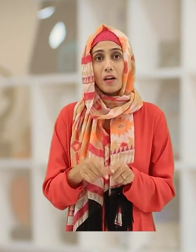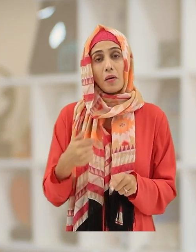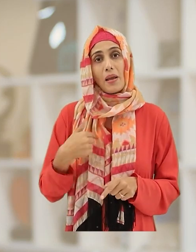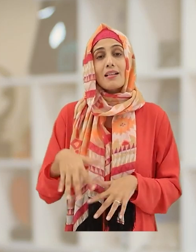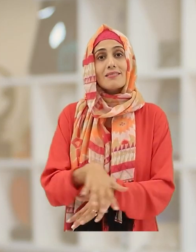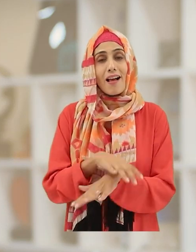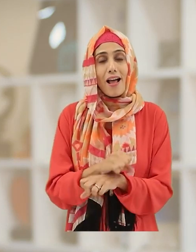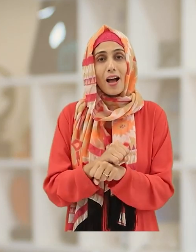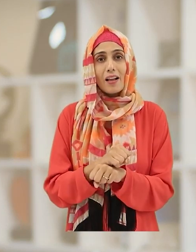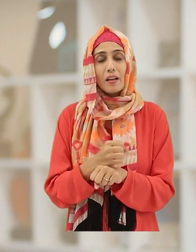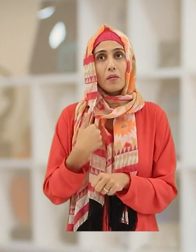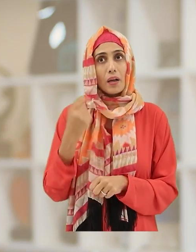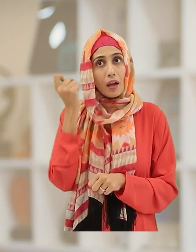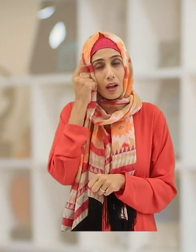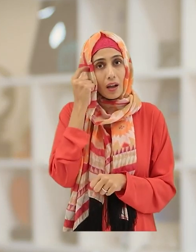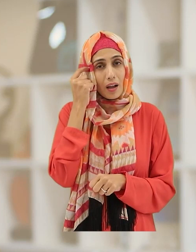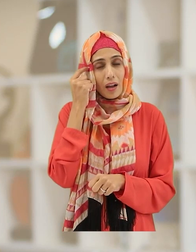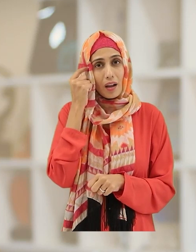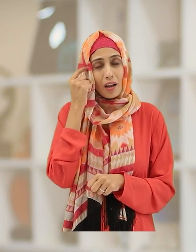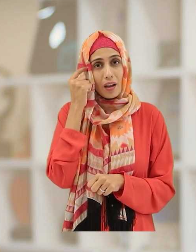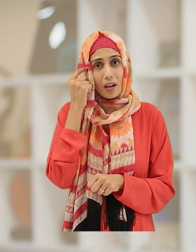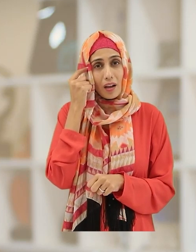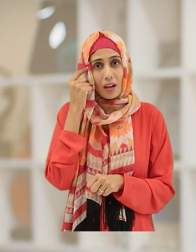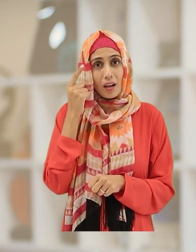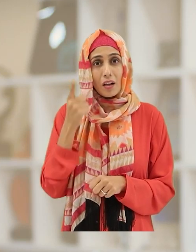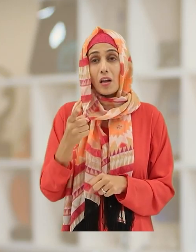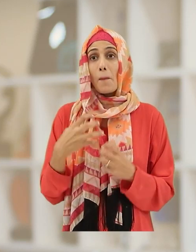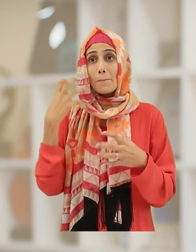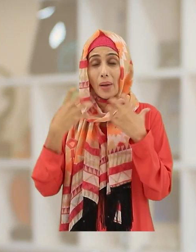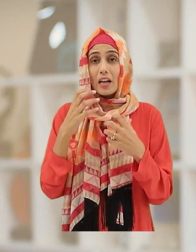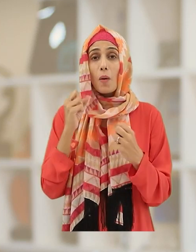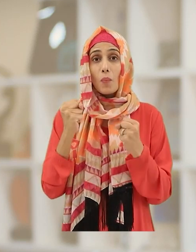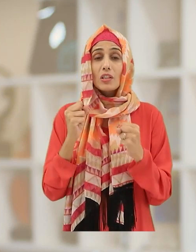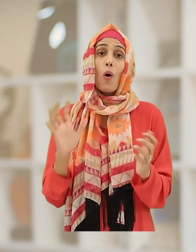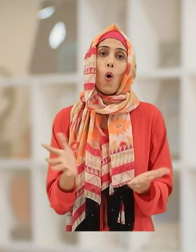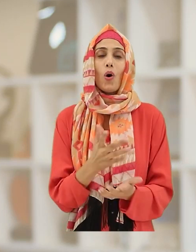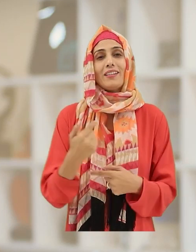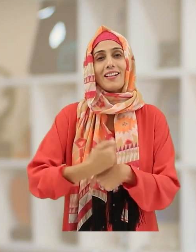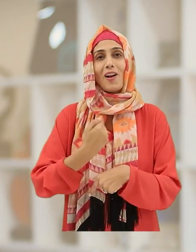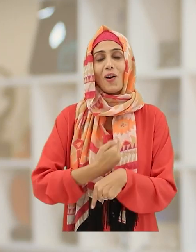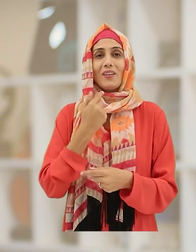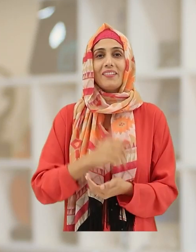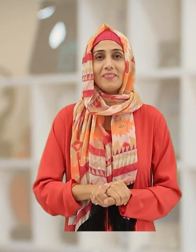and enabled me to then understand the needs of others with those same challenges.